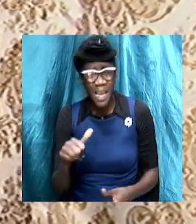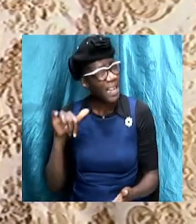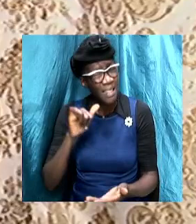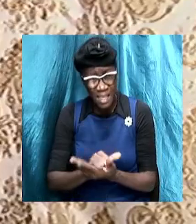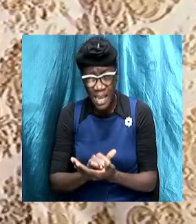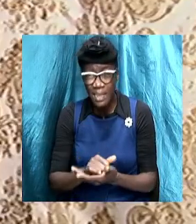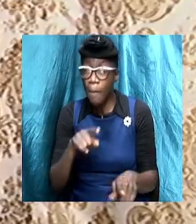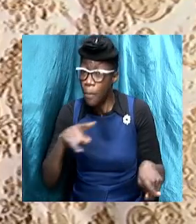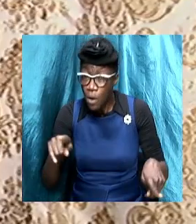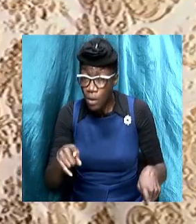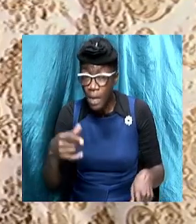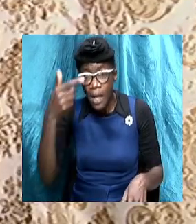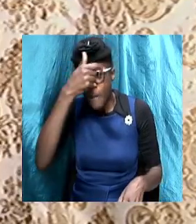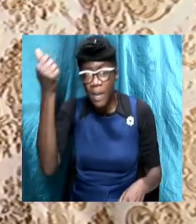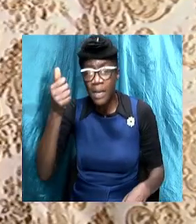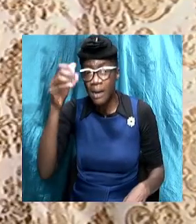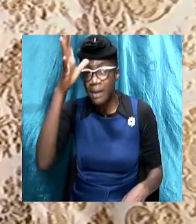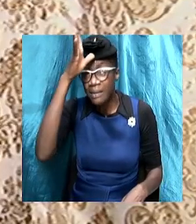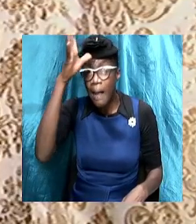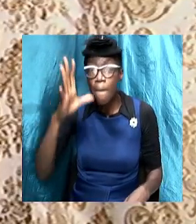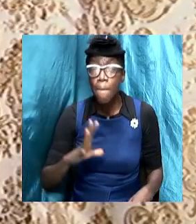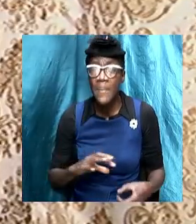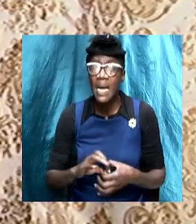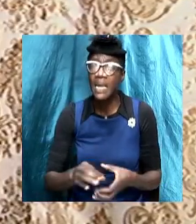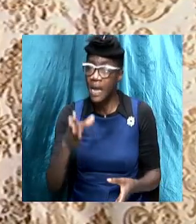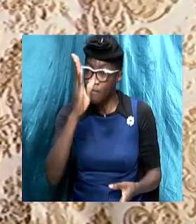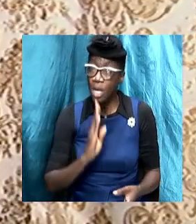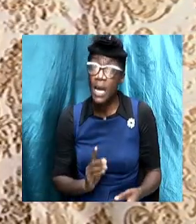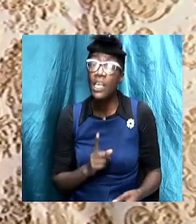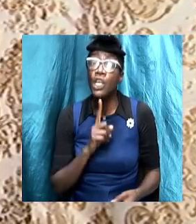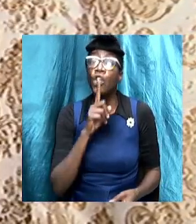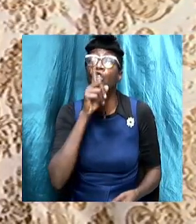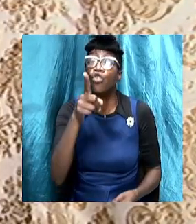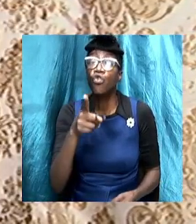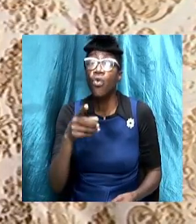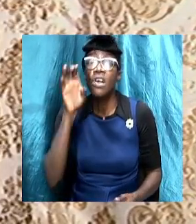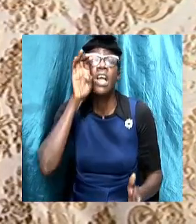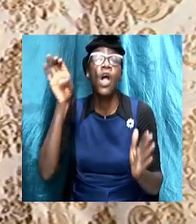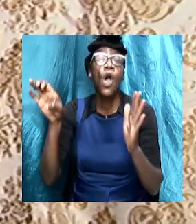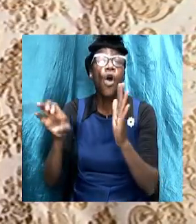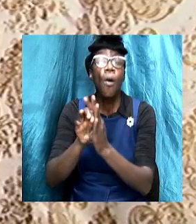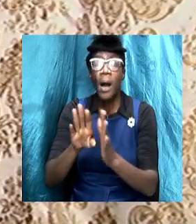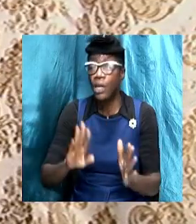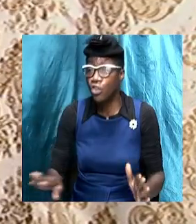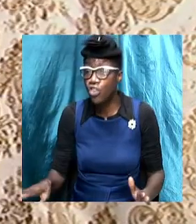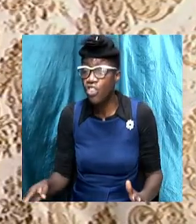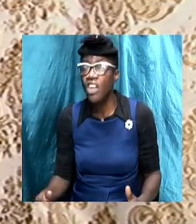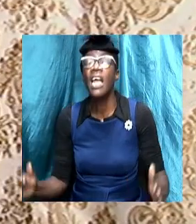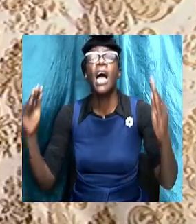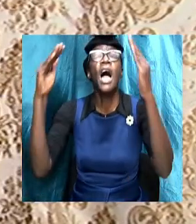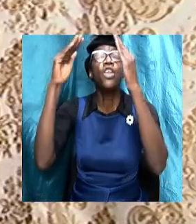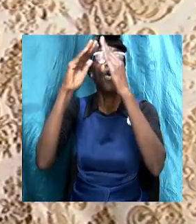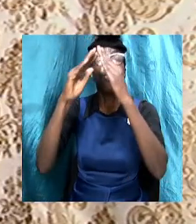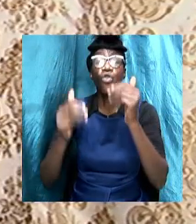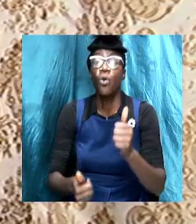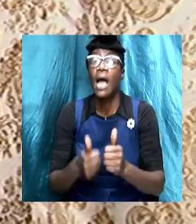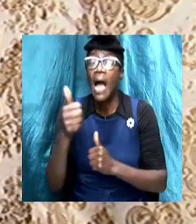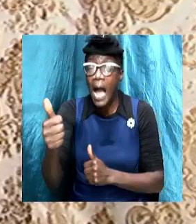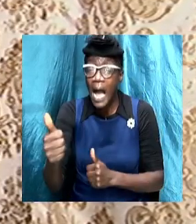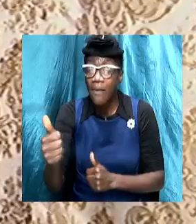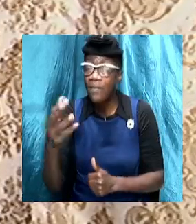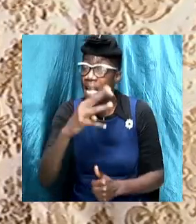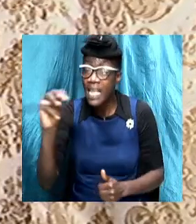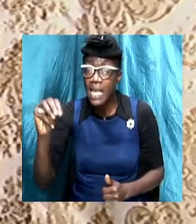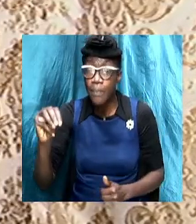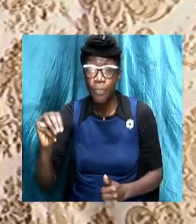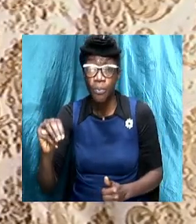that he's a man of God, he's going to ensure that he's going to command his children and his household after him. In other words,